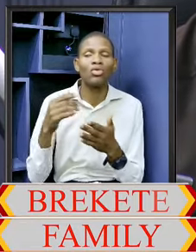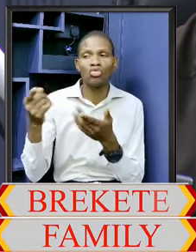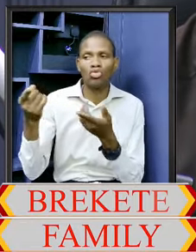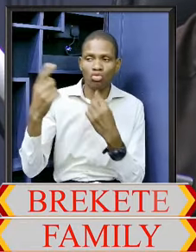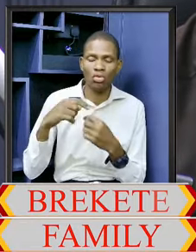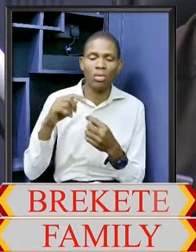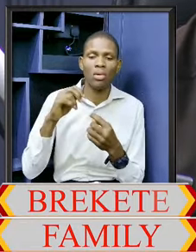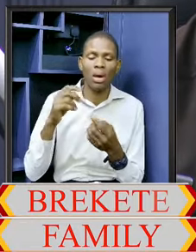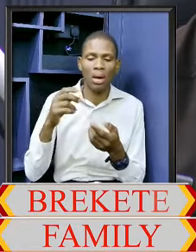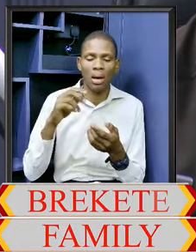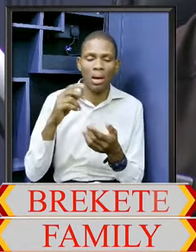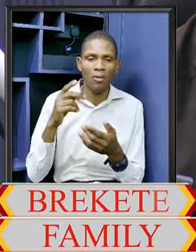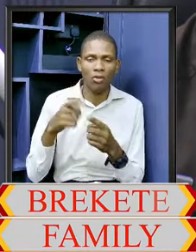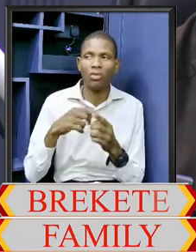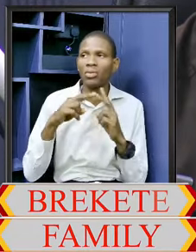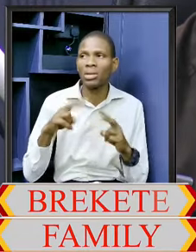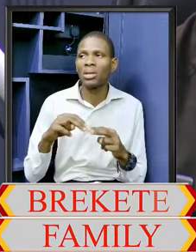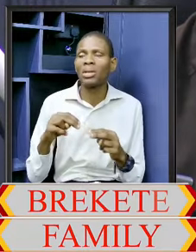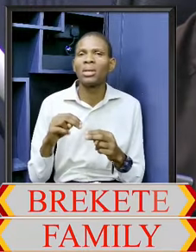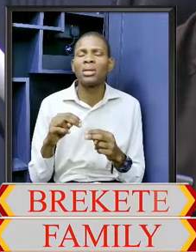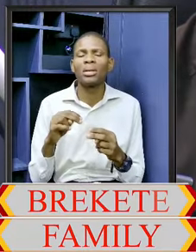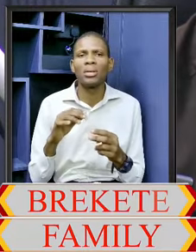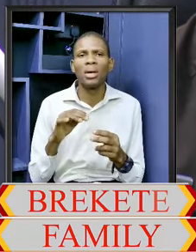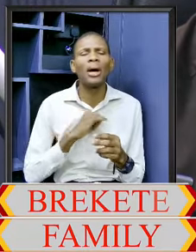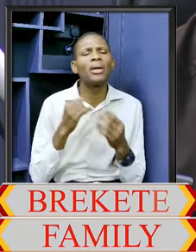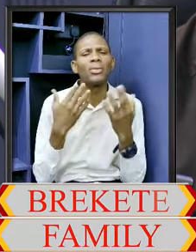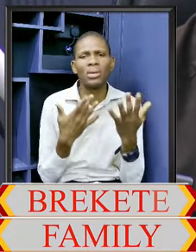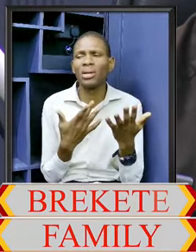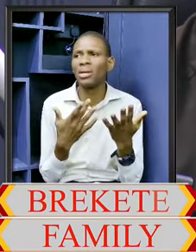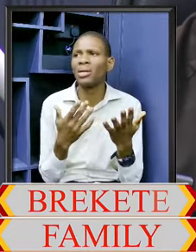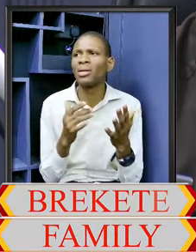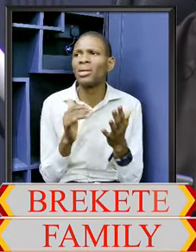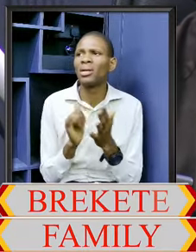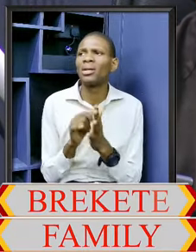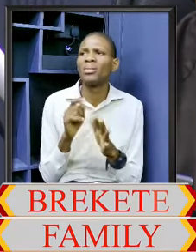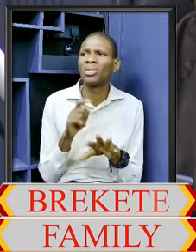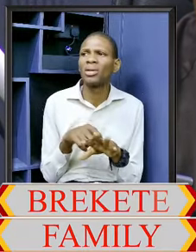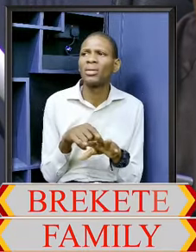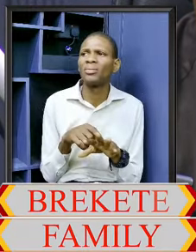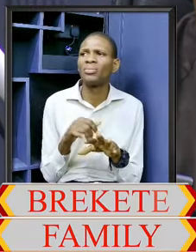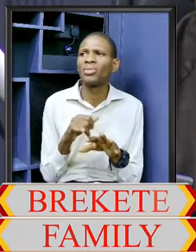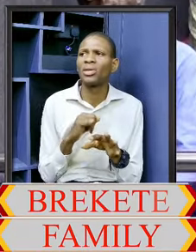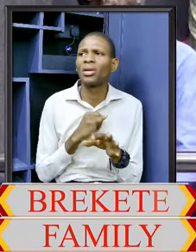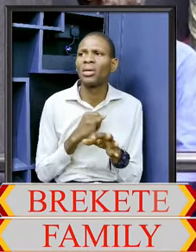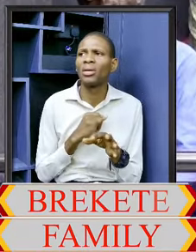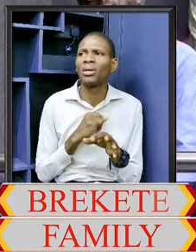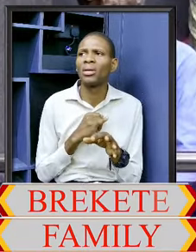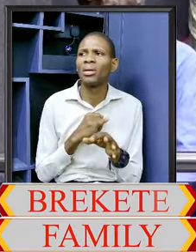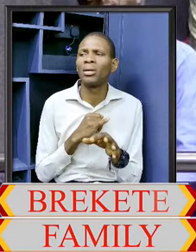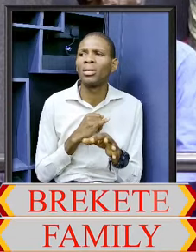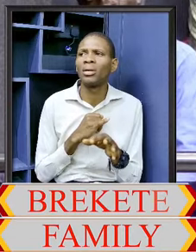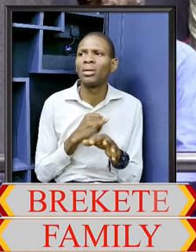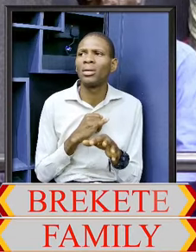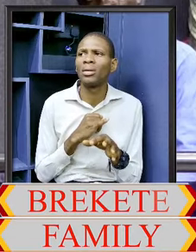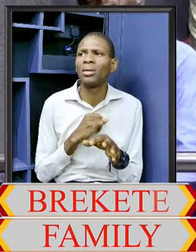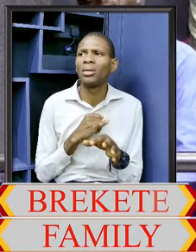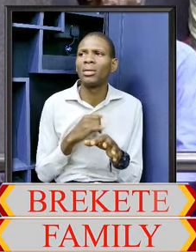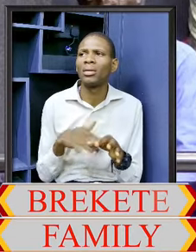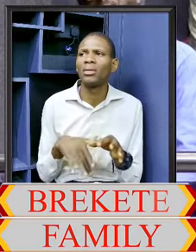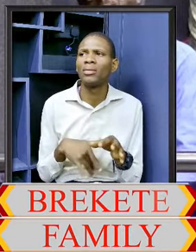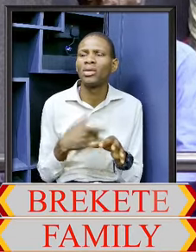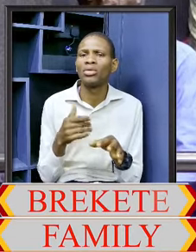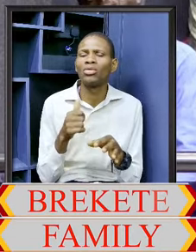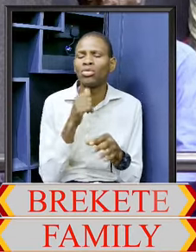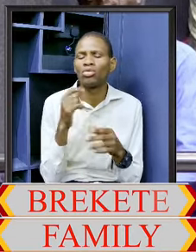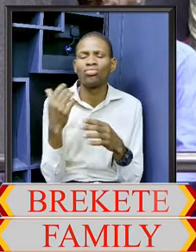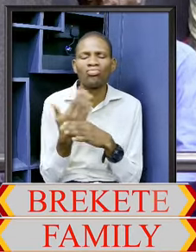that the car will come. I waited, but that period is like, as in, I feel not to disturb me, as in,